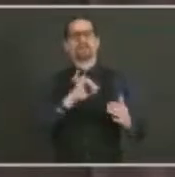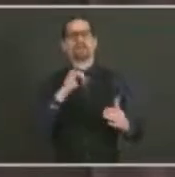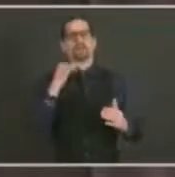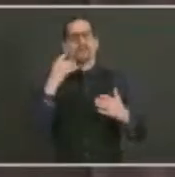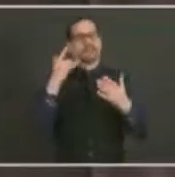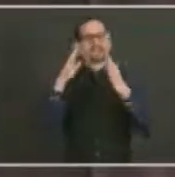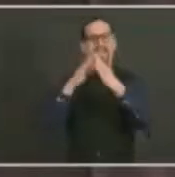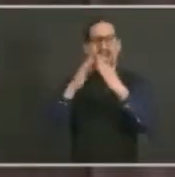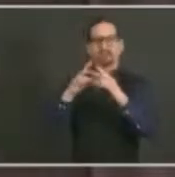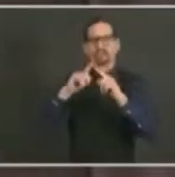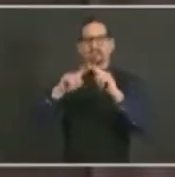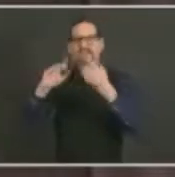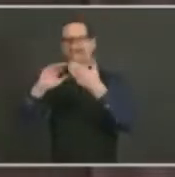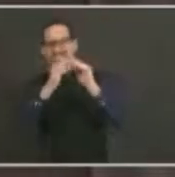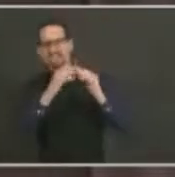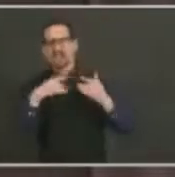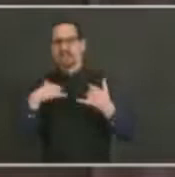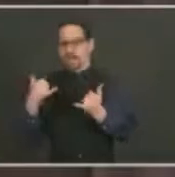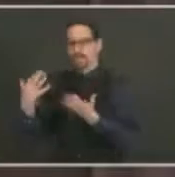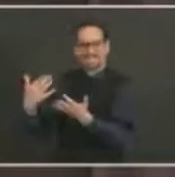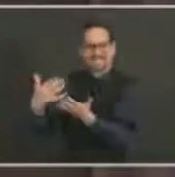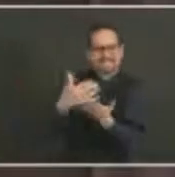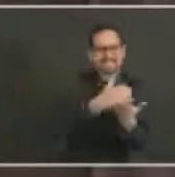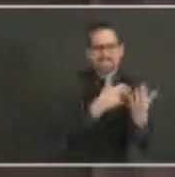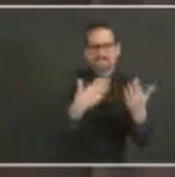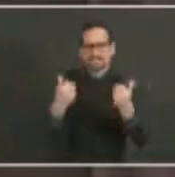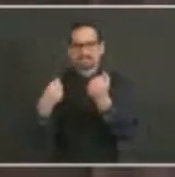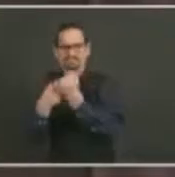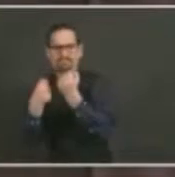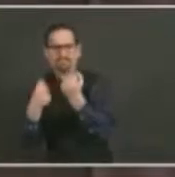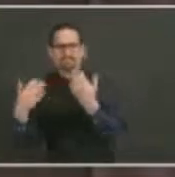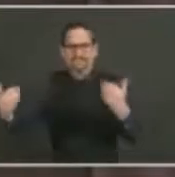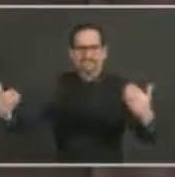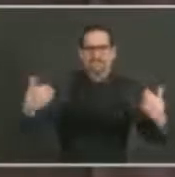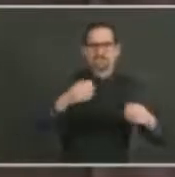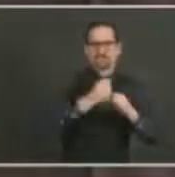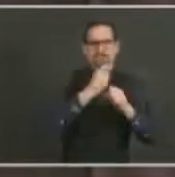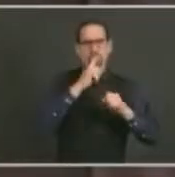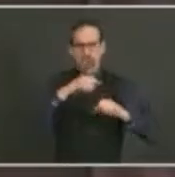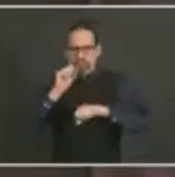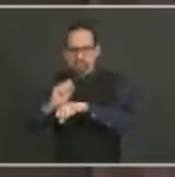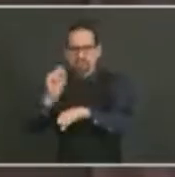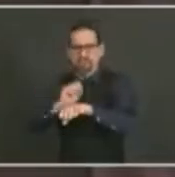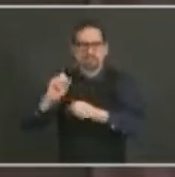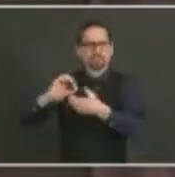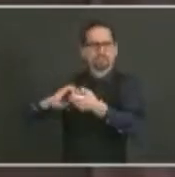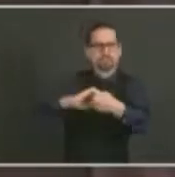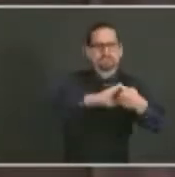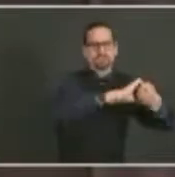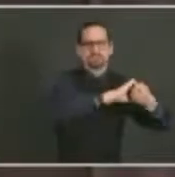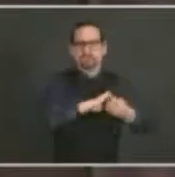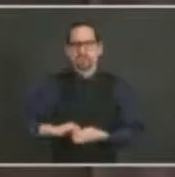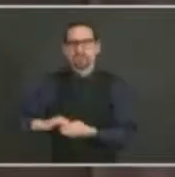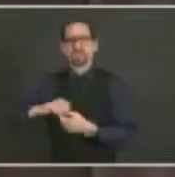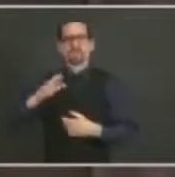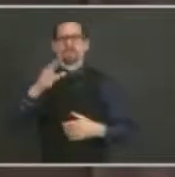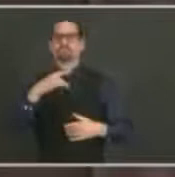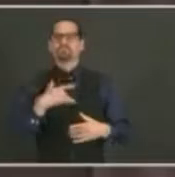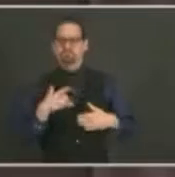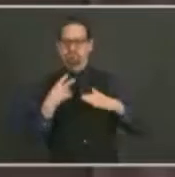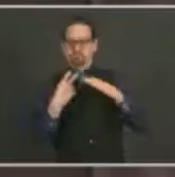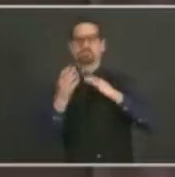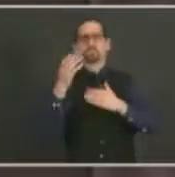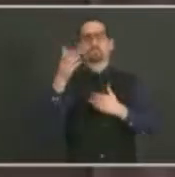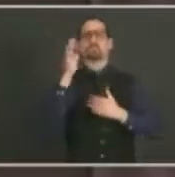then working directly with the pharmacies, that those figures are going to change very dramatically and very quickly.